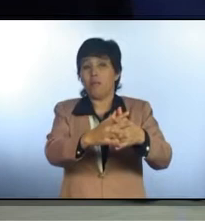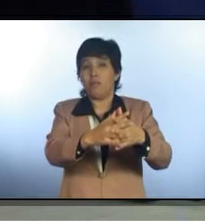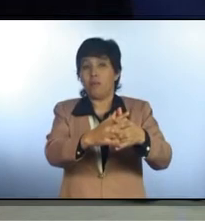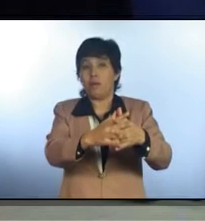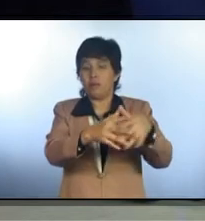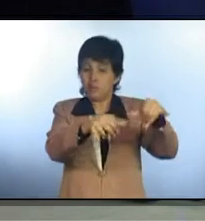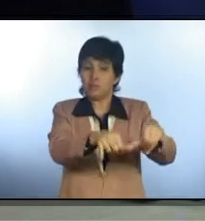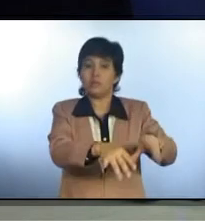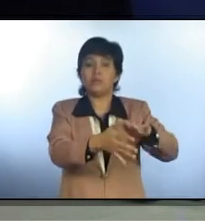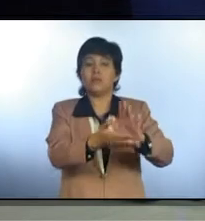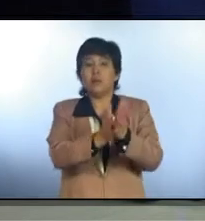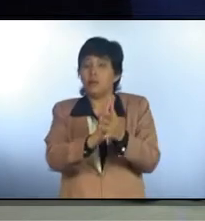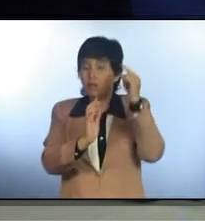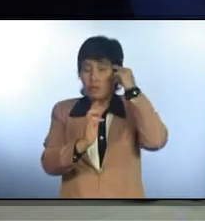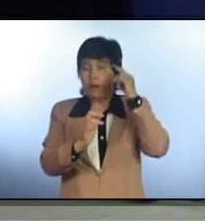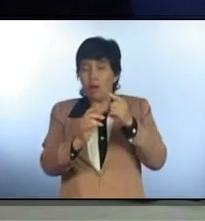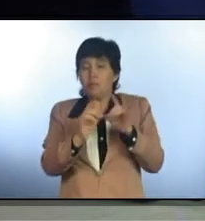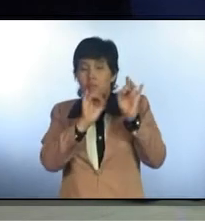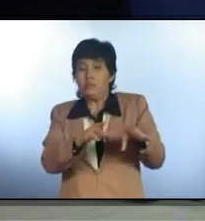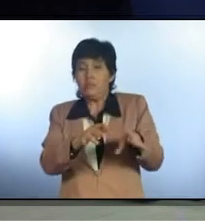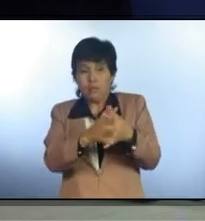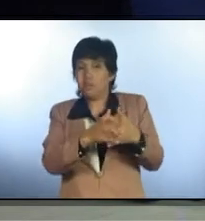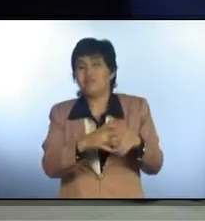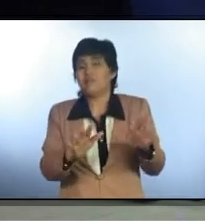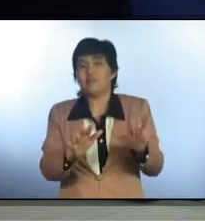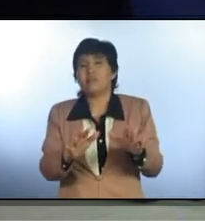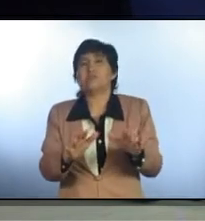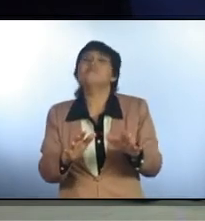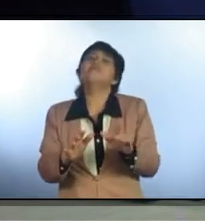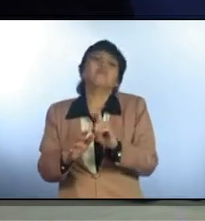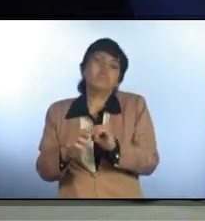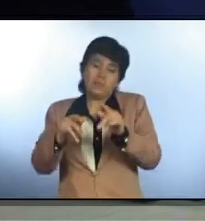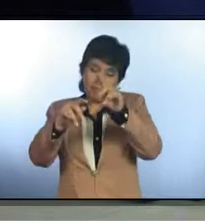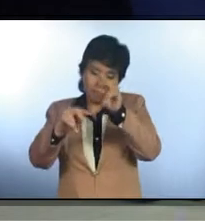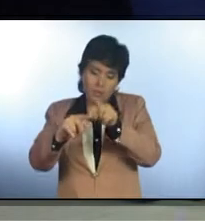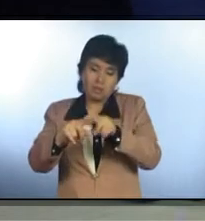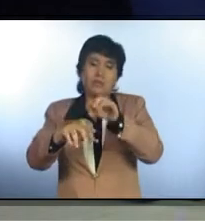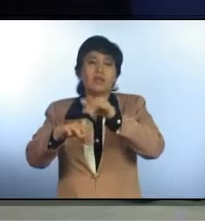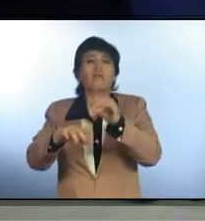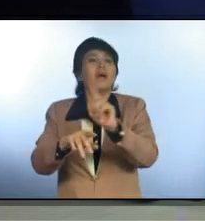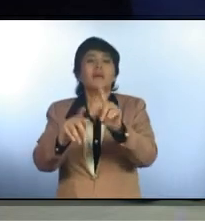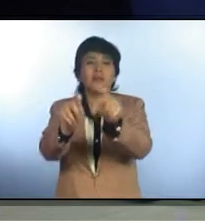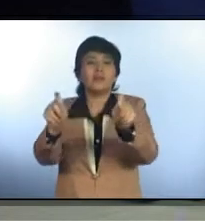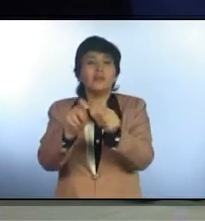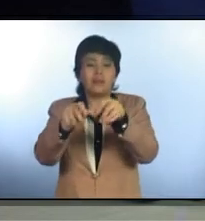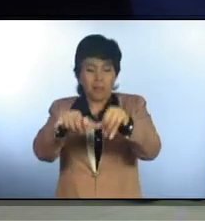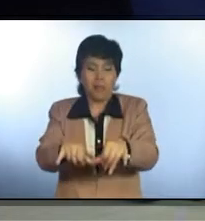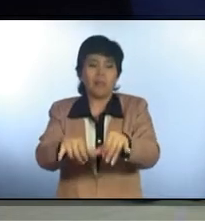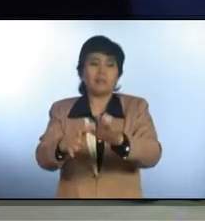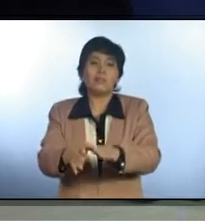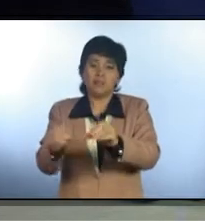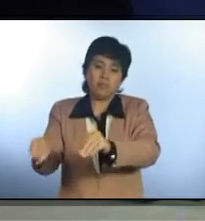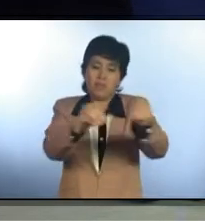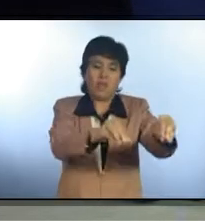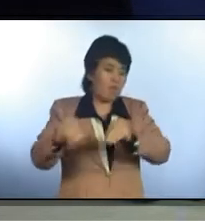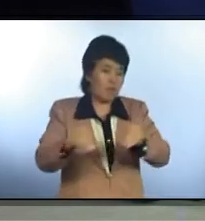America? Not so much, okay? It depends on the situation you are in. Okay, that's why when people switch from one